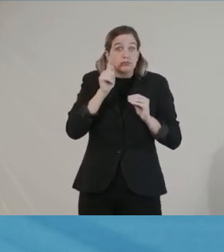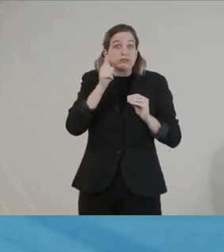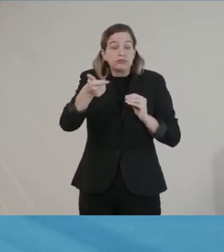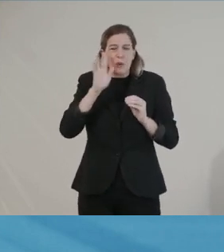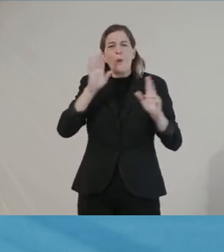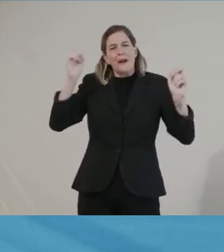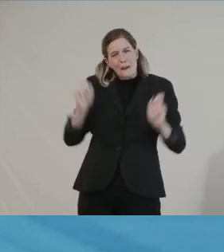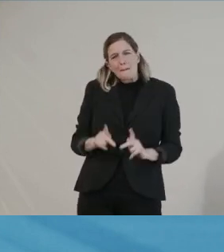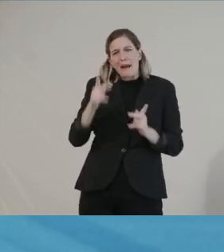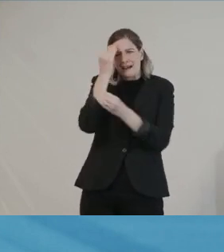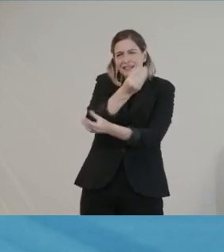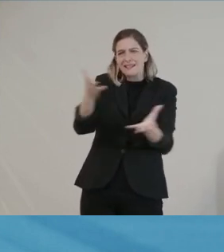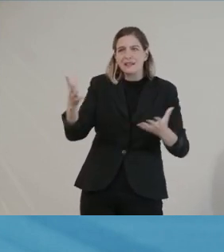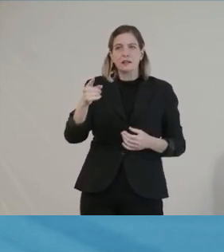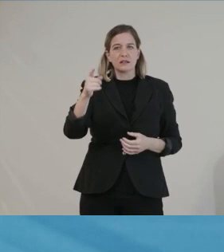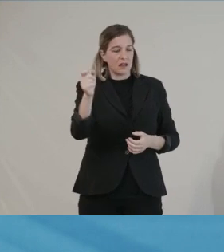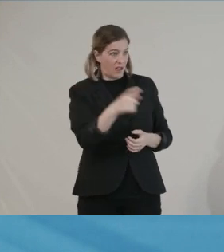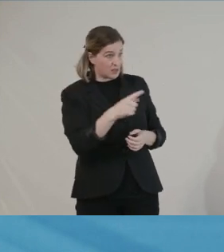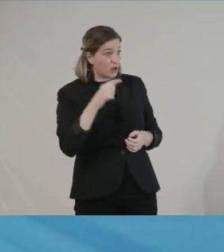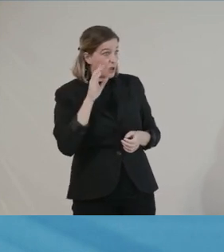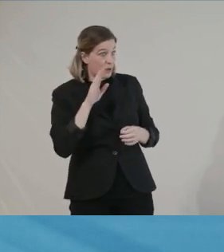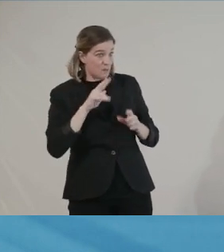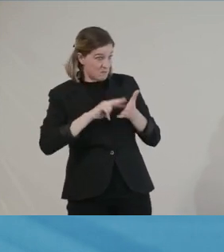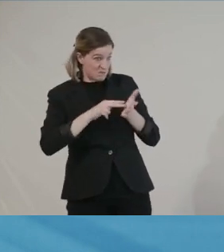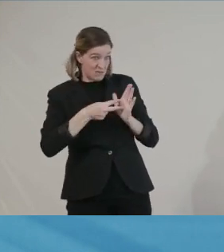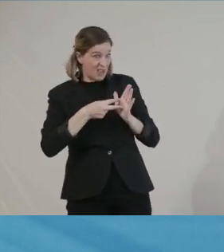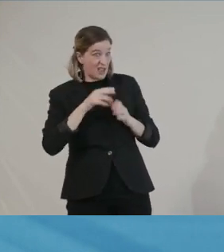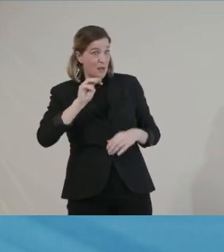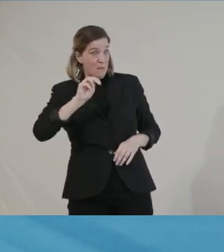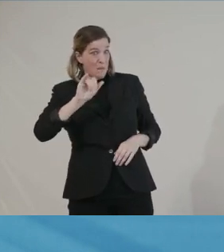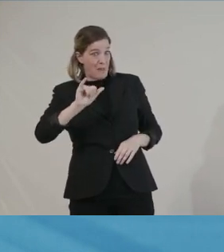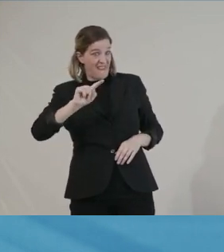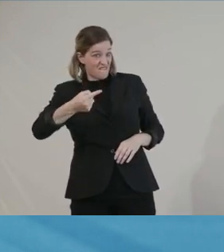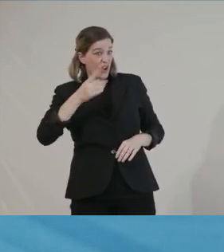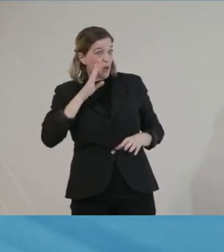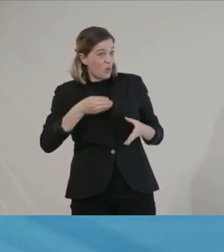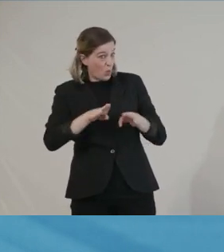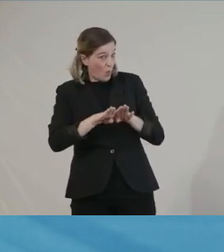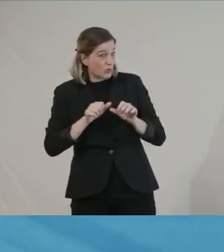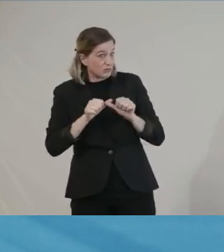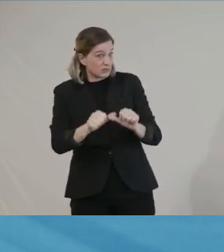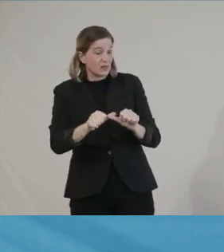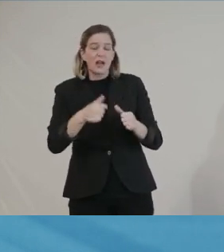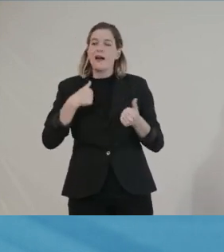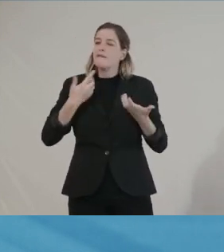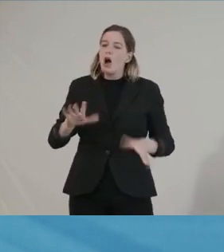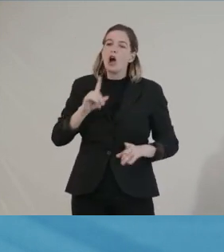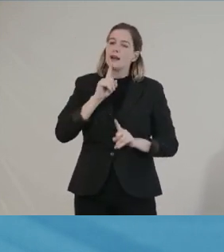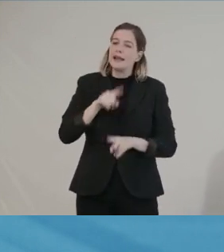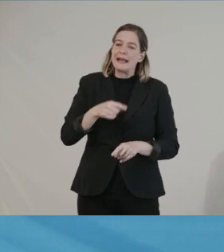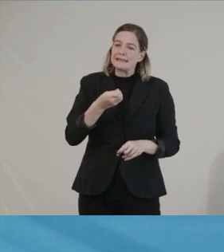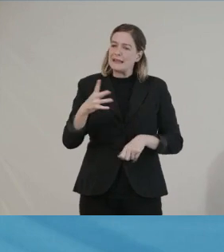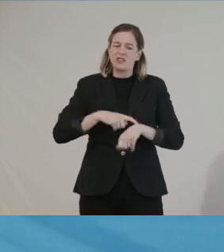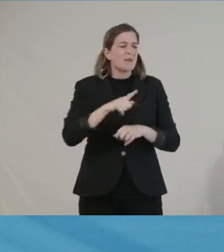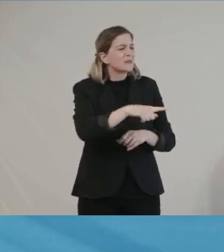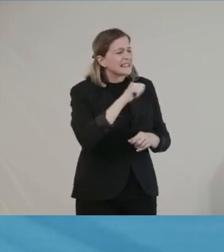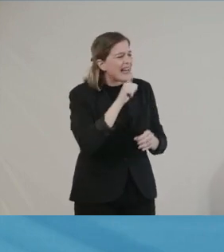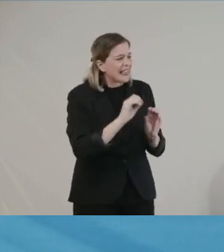1st. Can you just? I think the question's been asked several times and answered several times. JJ and then Stephanie, please. Nicole, guys, somebody else.